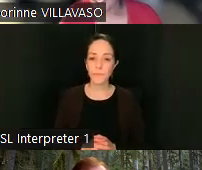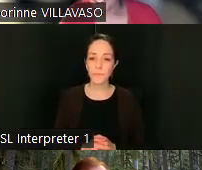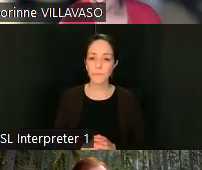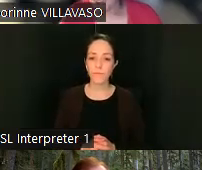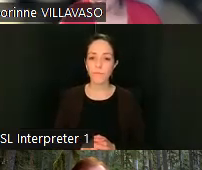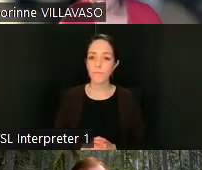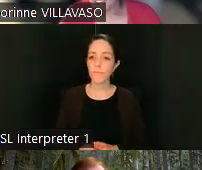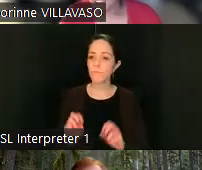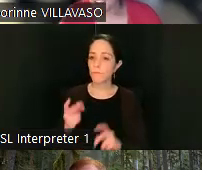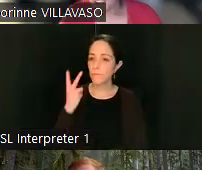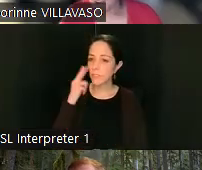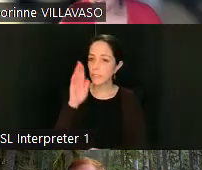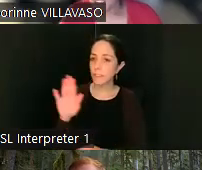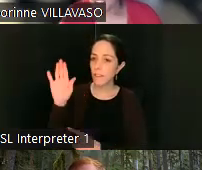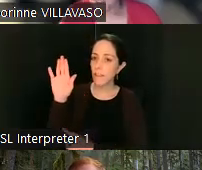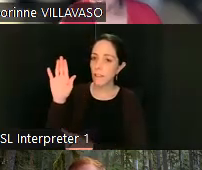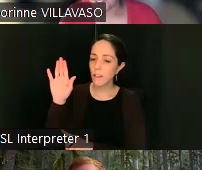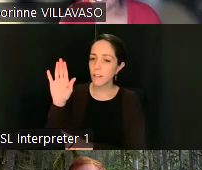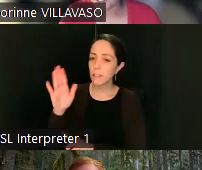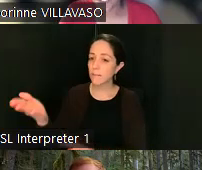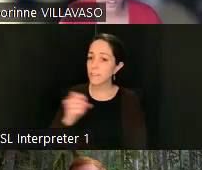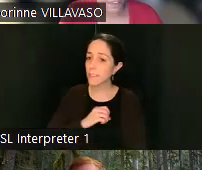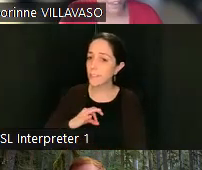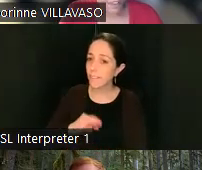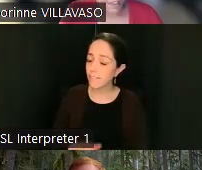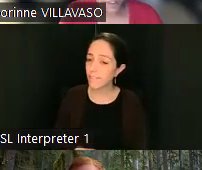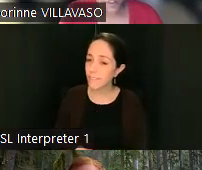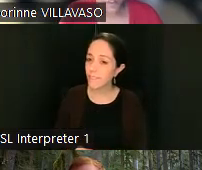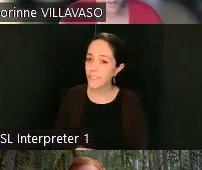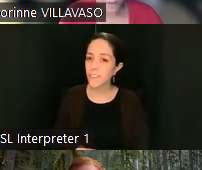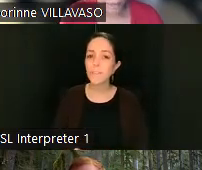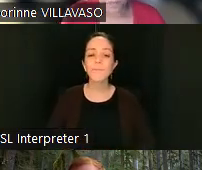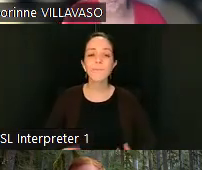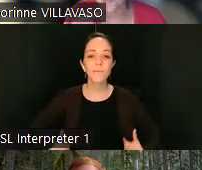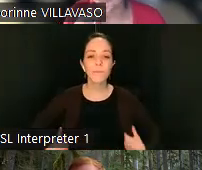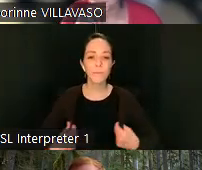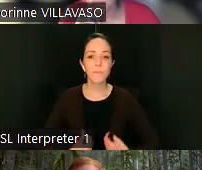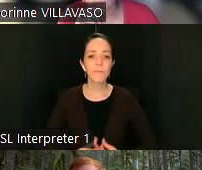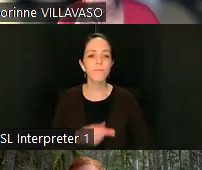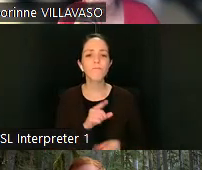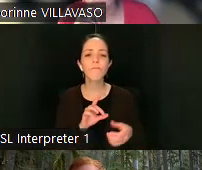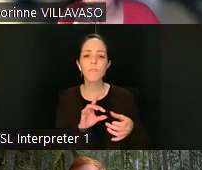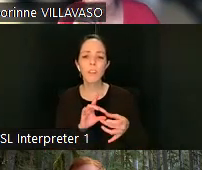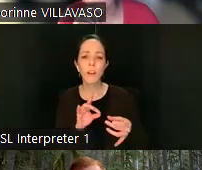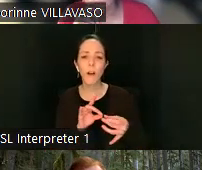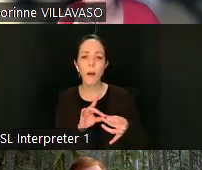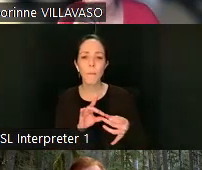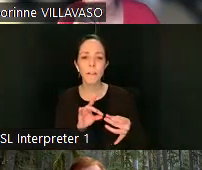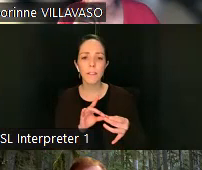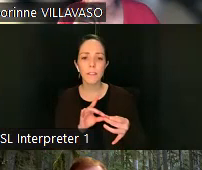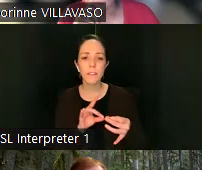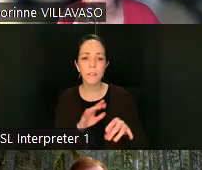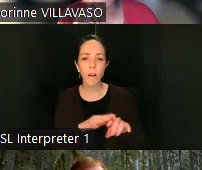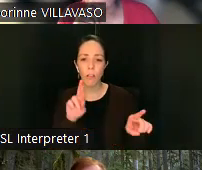Okay, I see a hand raise. Staff? Yeah, so there's a comment thread on the